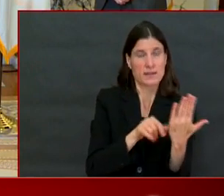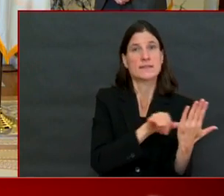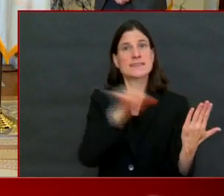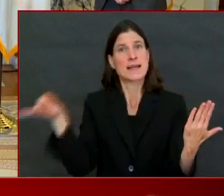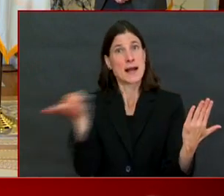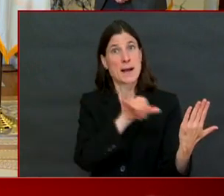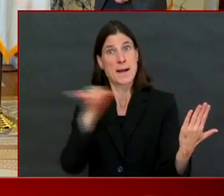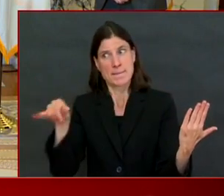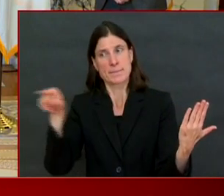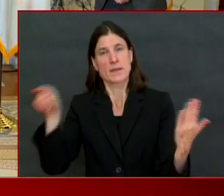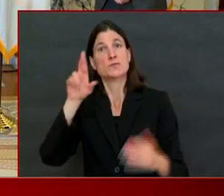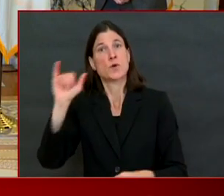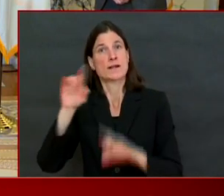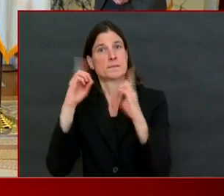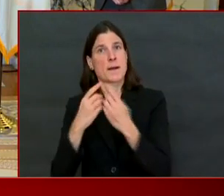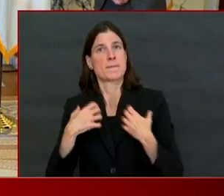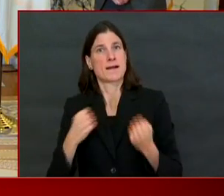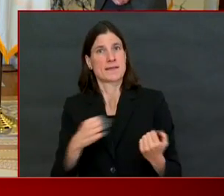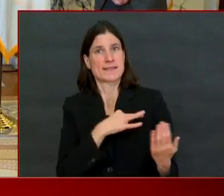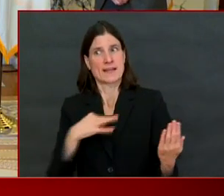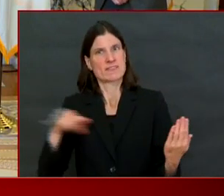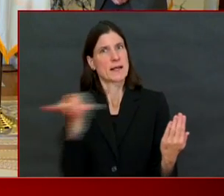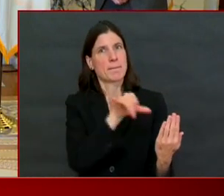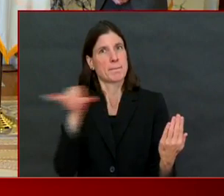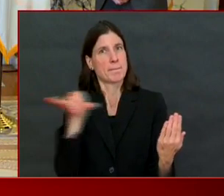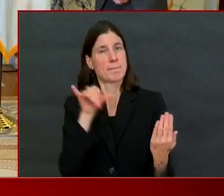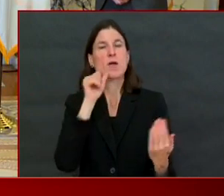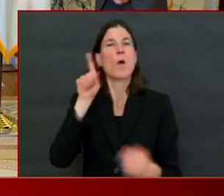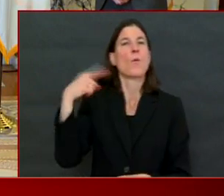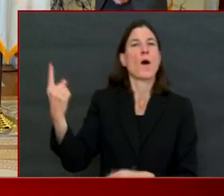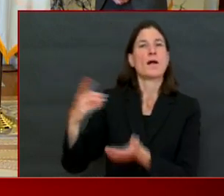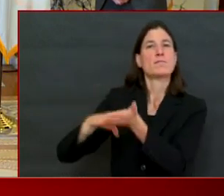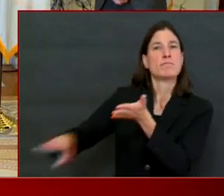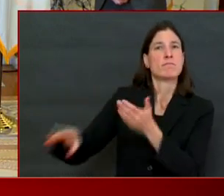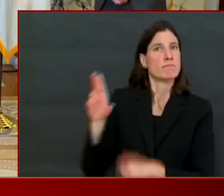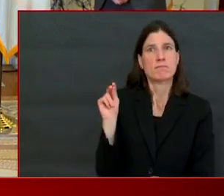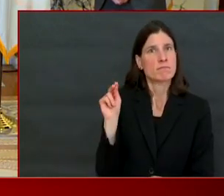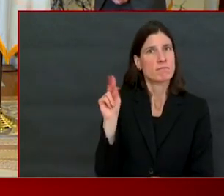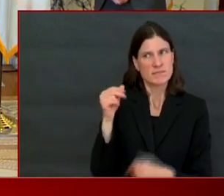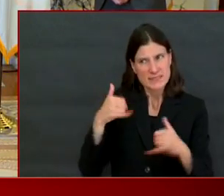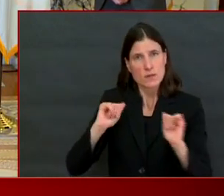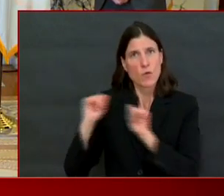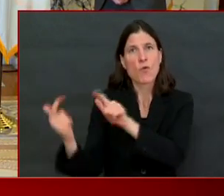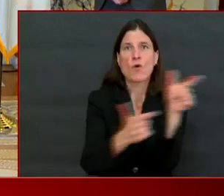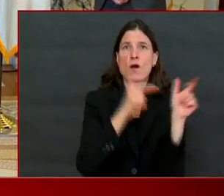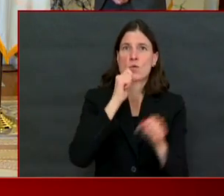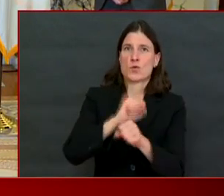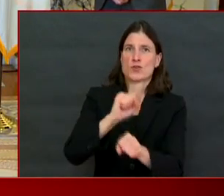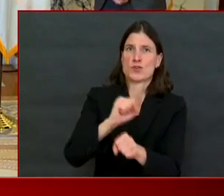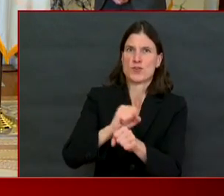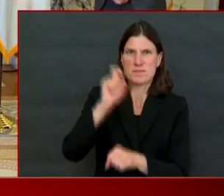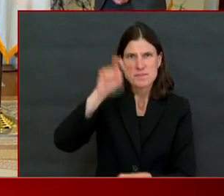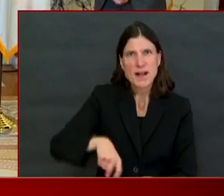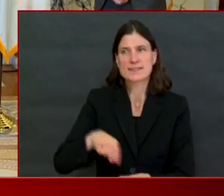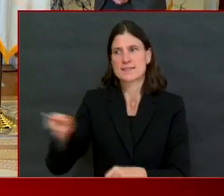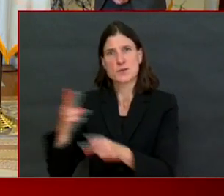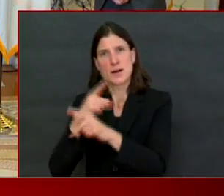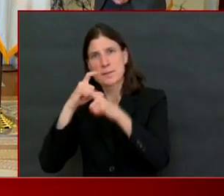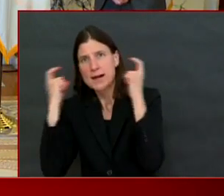of COVID-19 within our Rhode Island Department of Health family this week. This is because people can